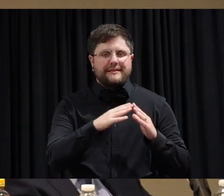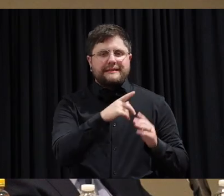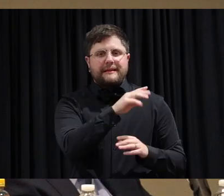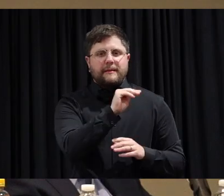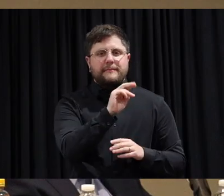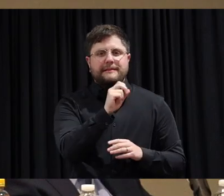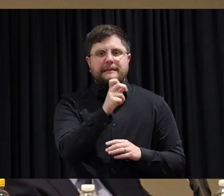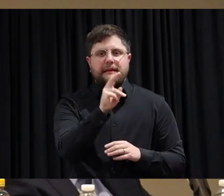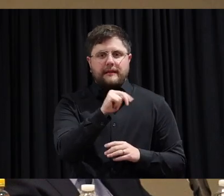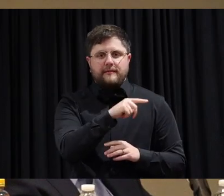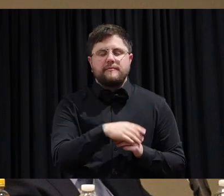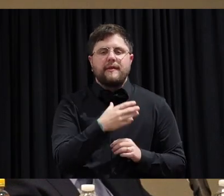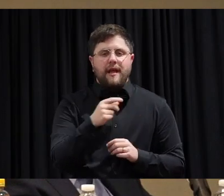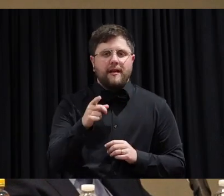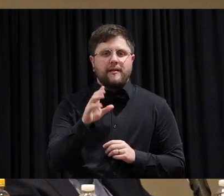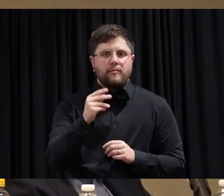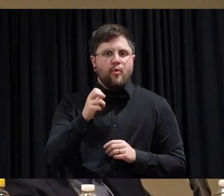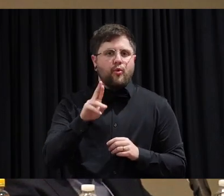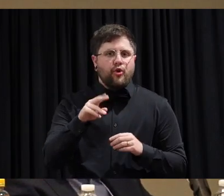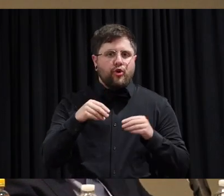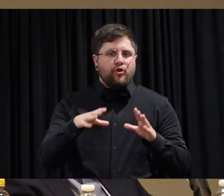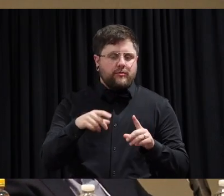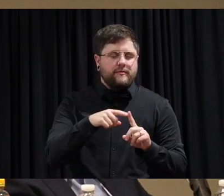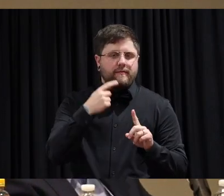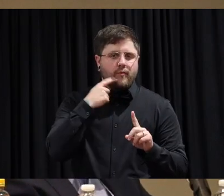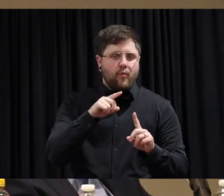and Associate Broker of Pinnacle Realty.